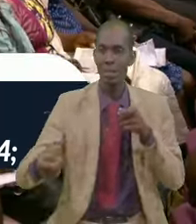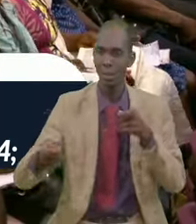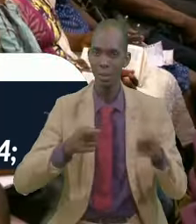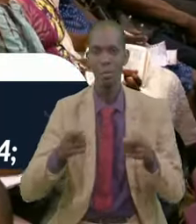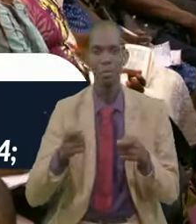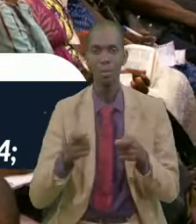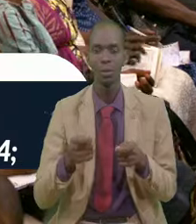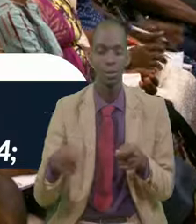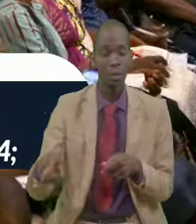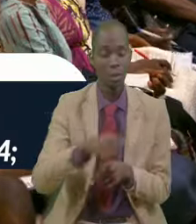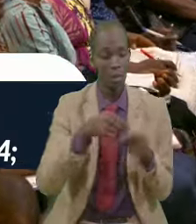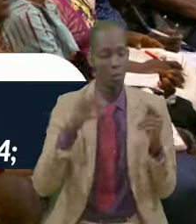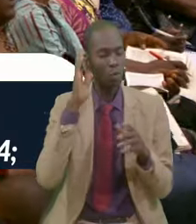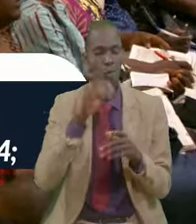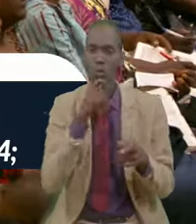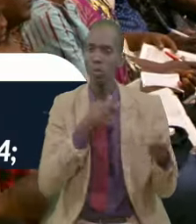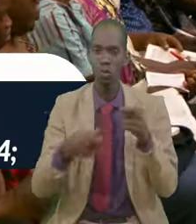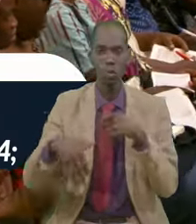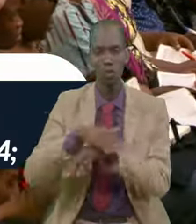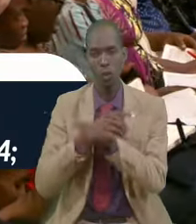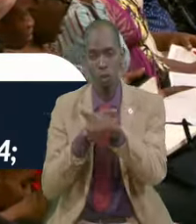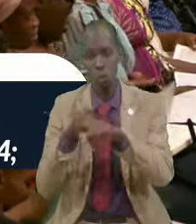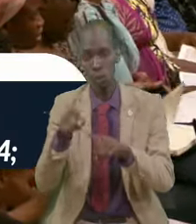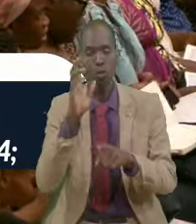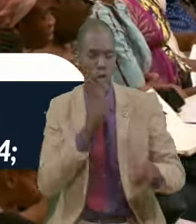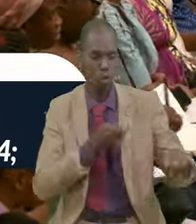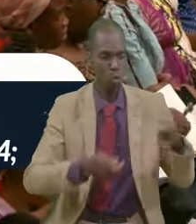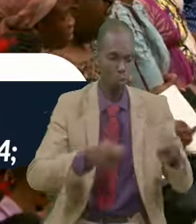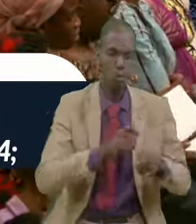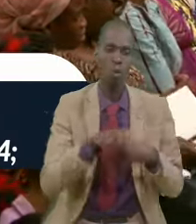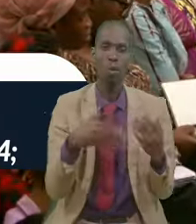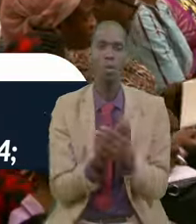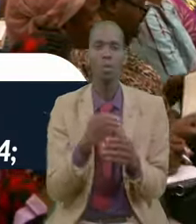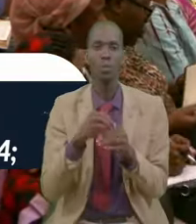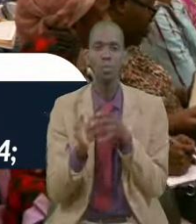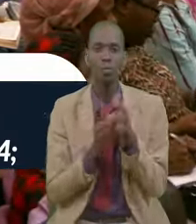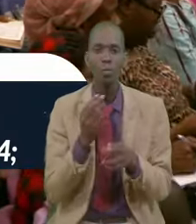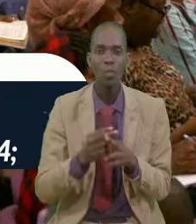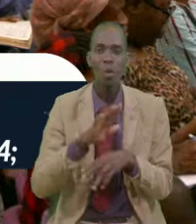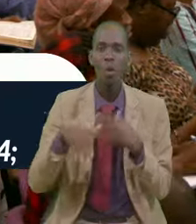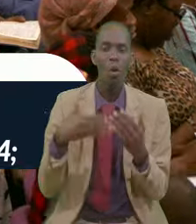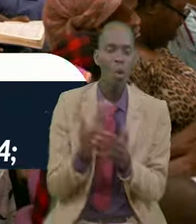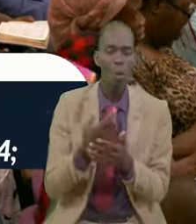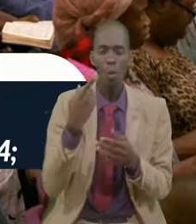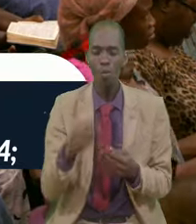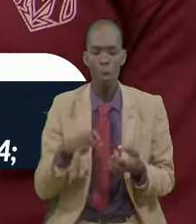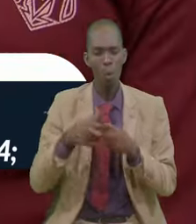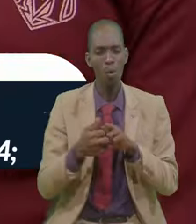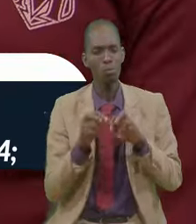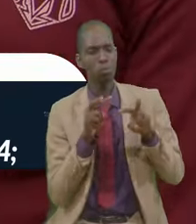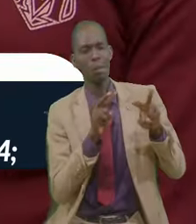will not rule over you. You will rule over them. All those problems, they look insurmountable.